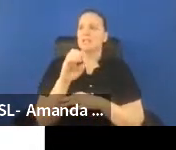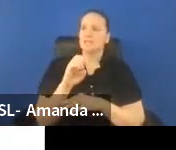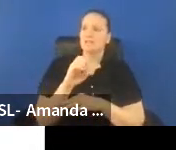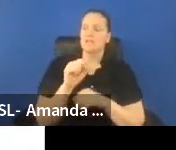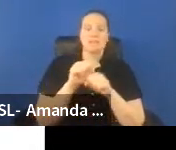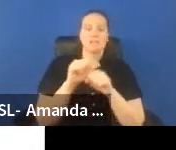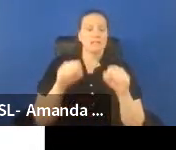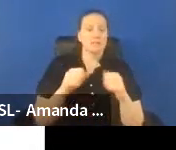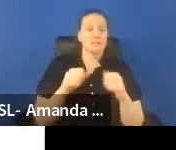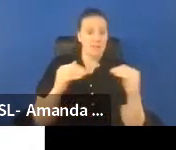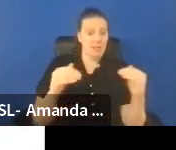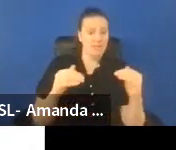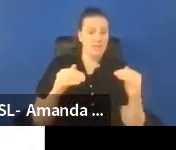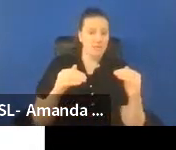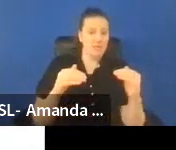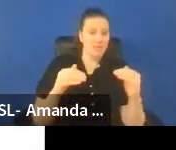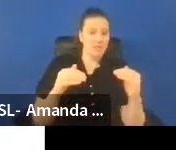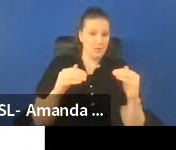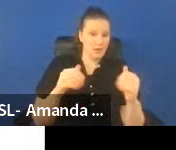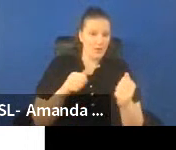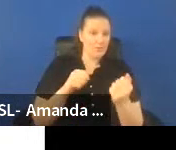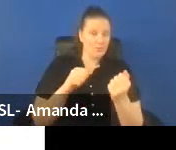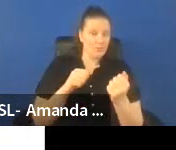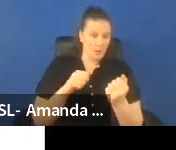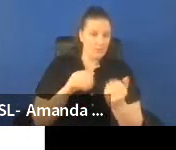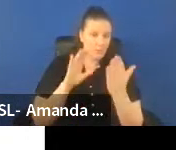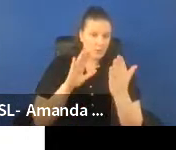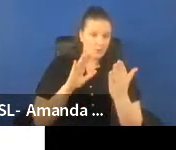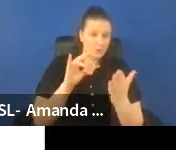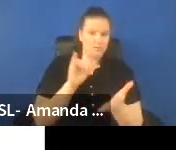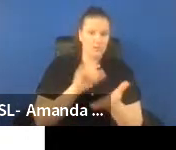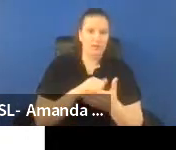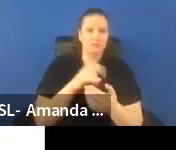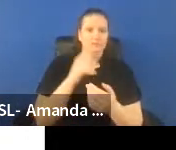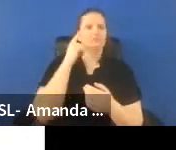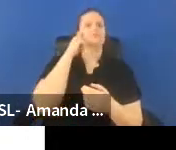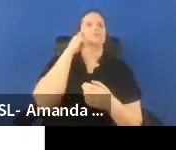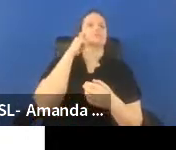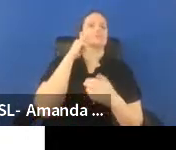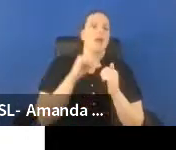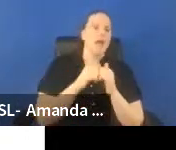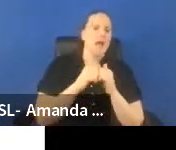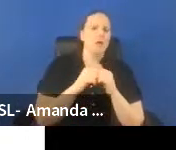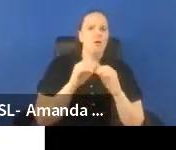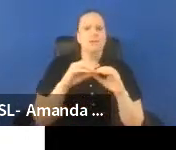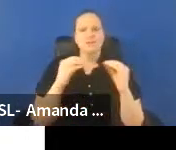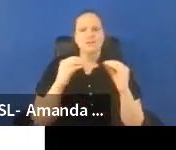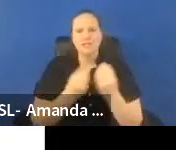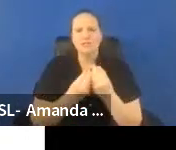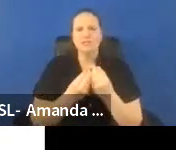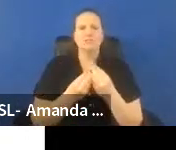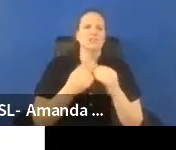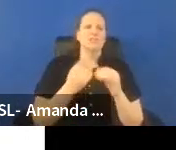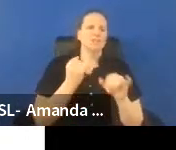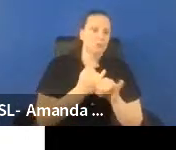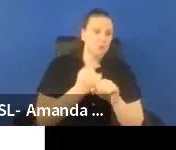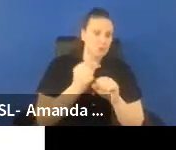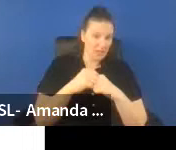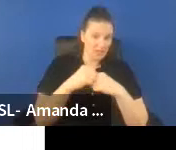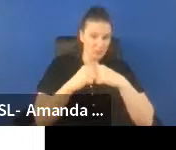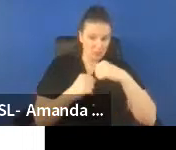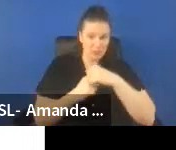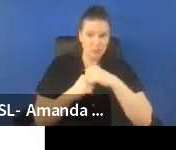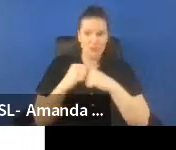approach in mind. I think through how organizations and institutions can be structured in